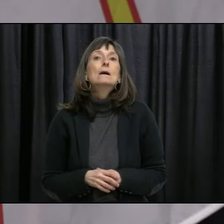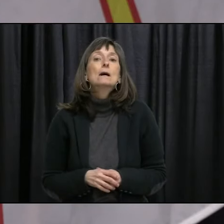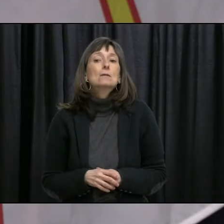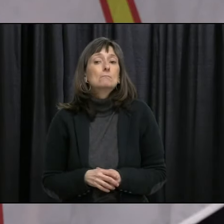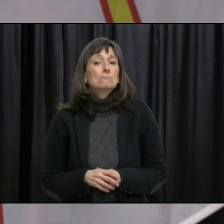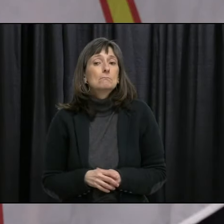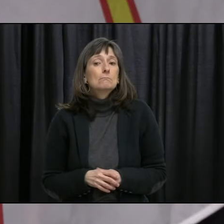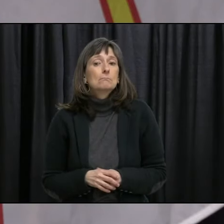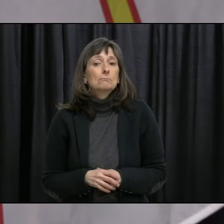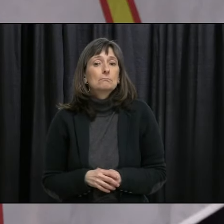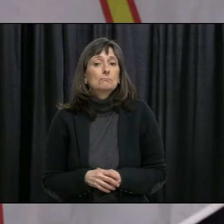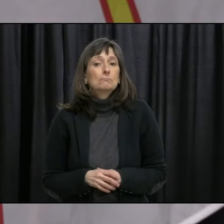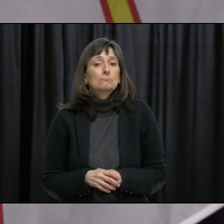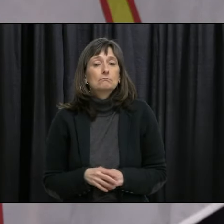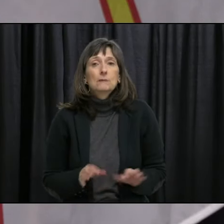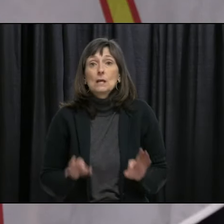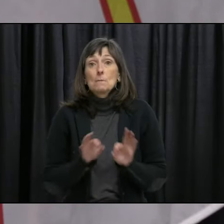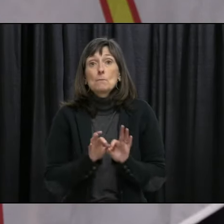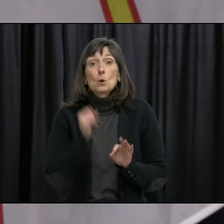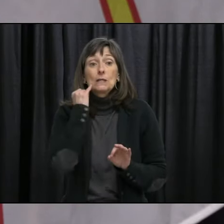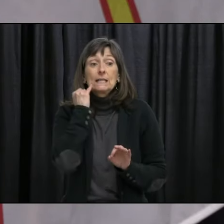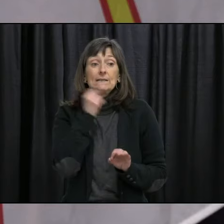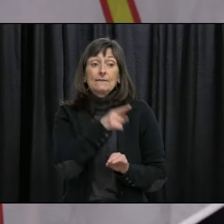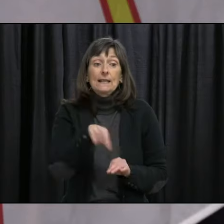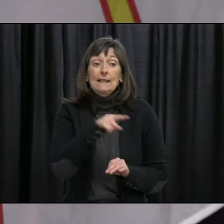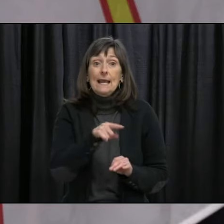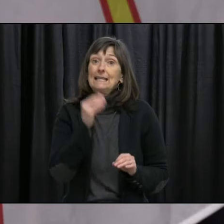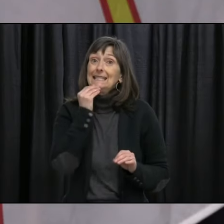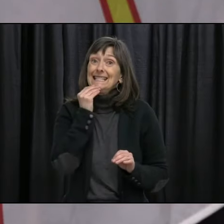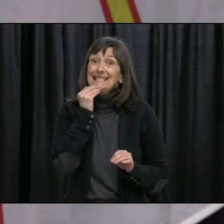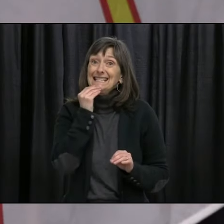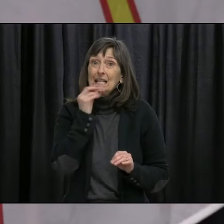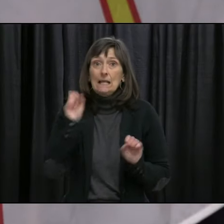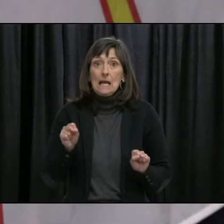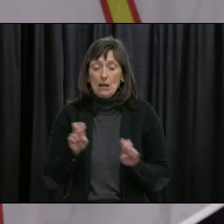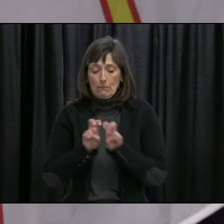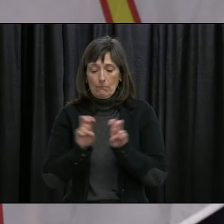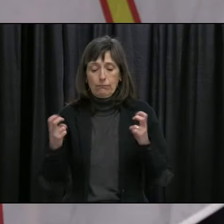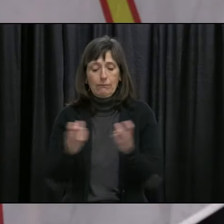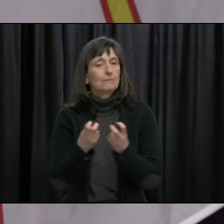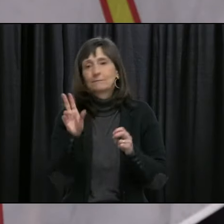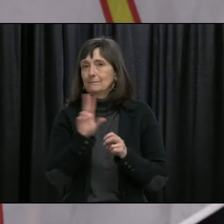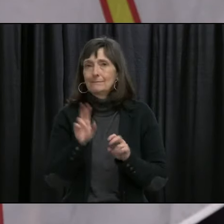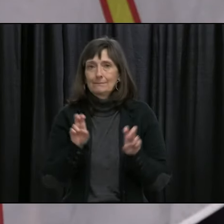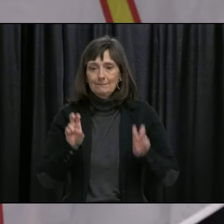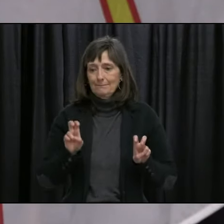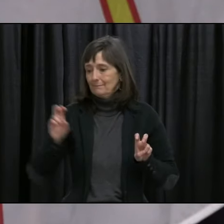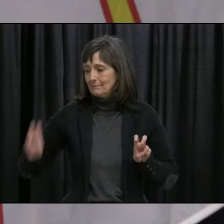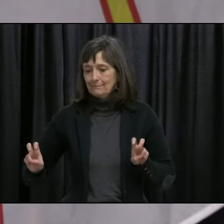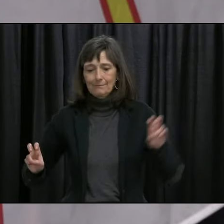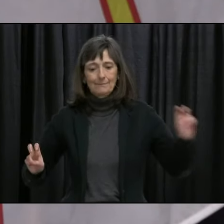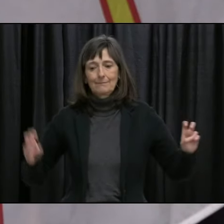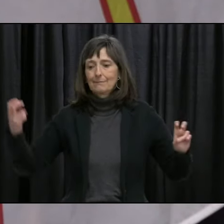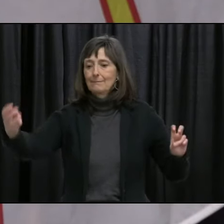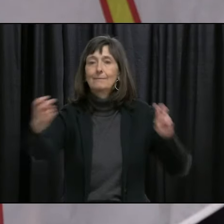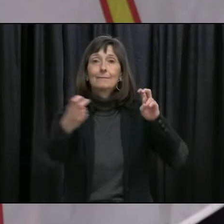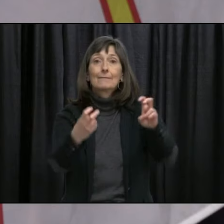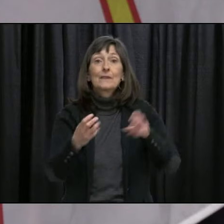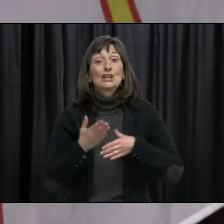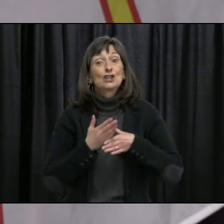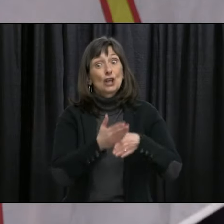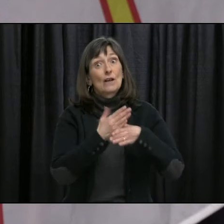workers to not be close together when they're eating, to maintain physical distancing and avoid sharing food. That's